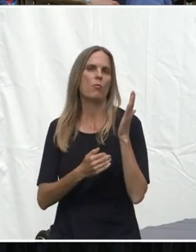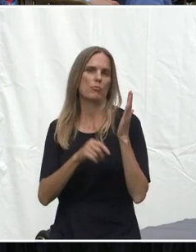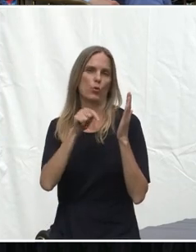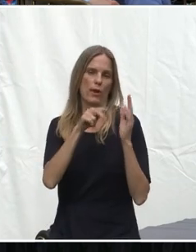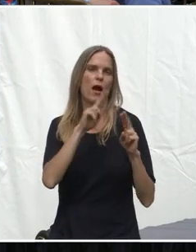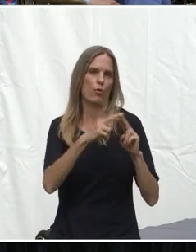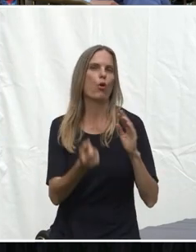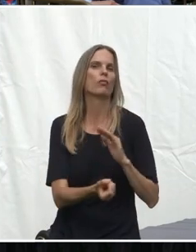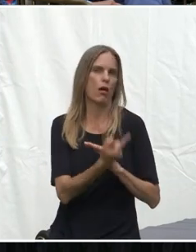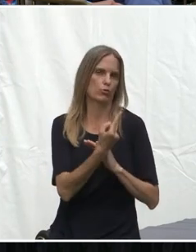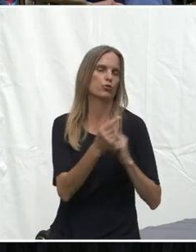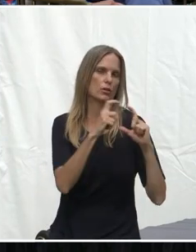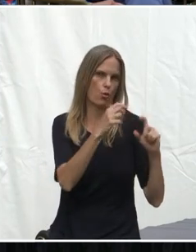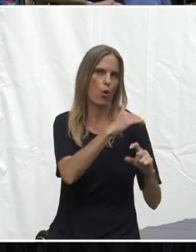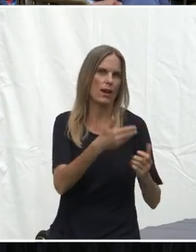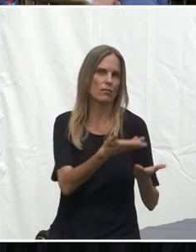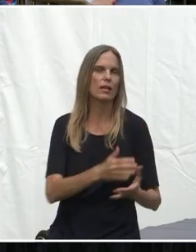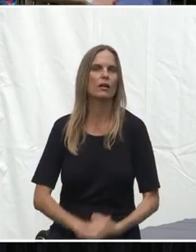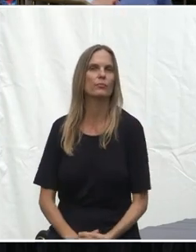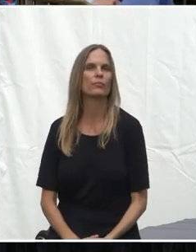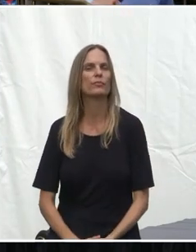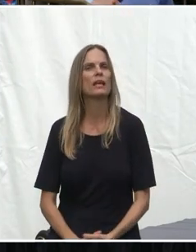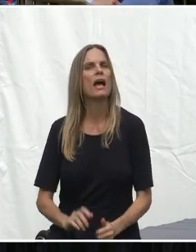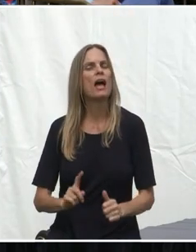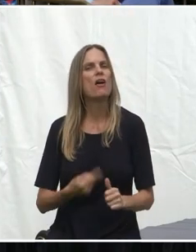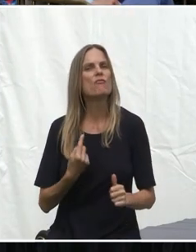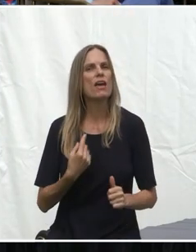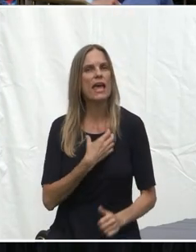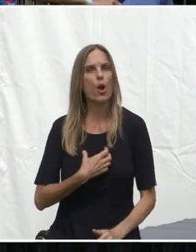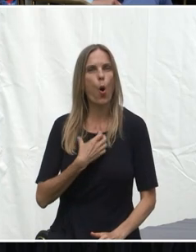Yes. I'll just add one thing. It's really important to give